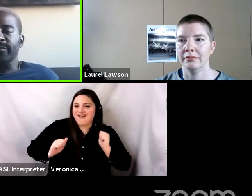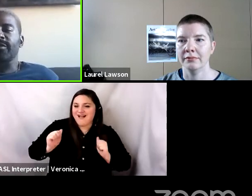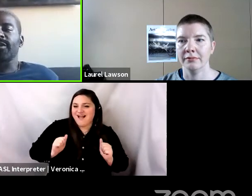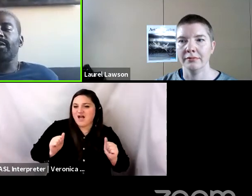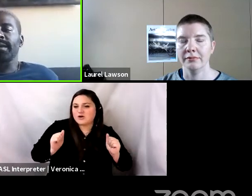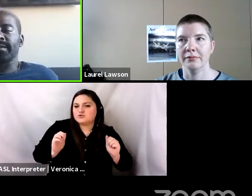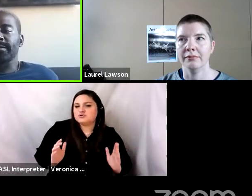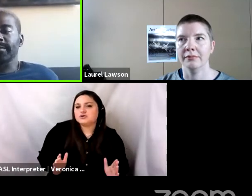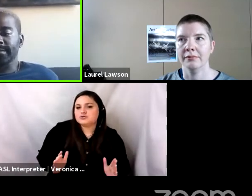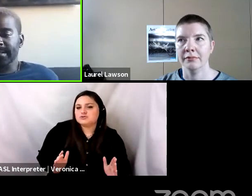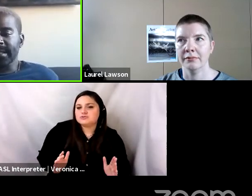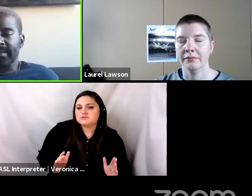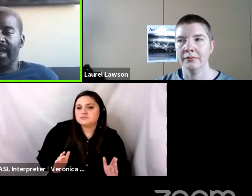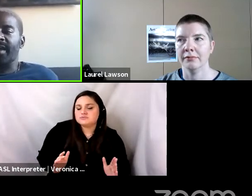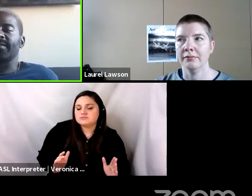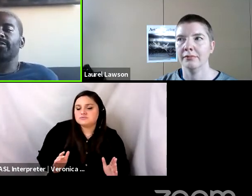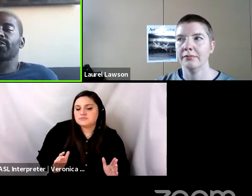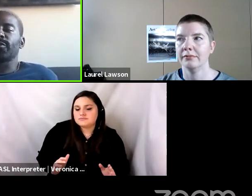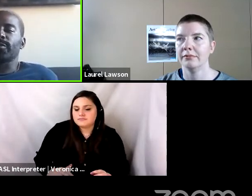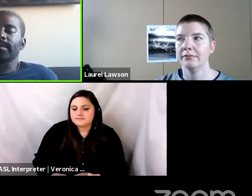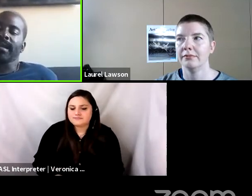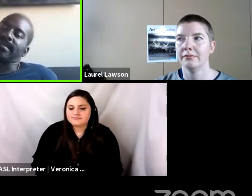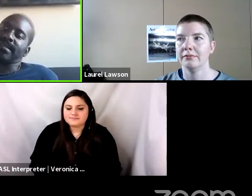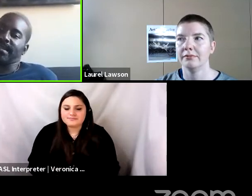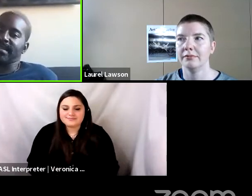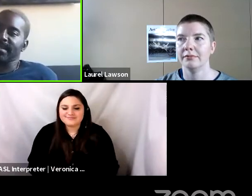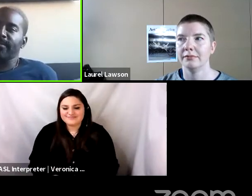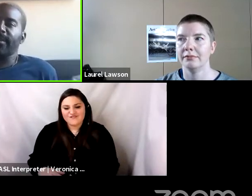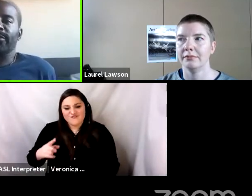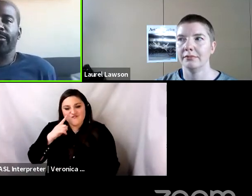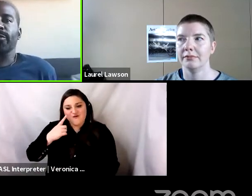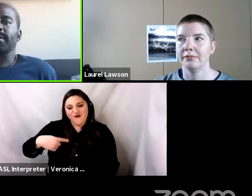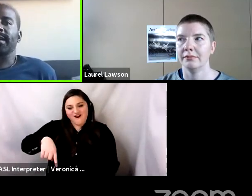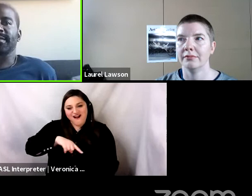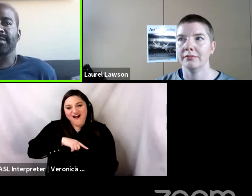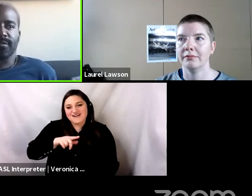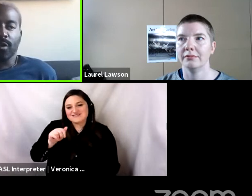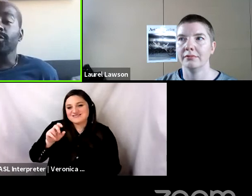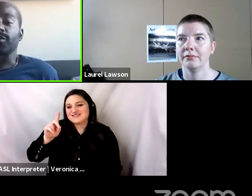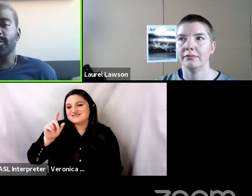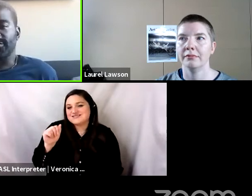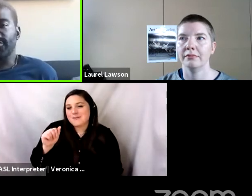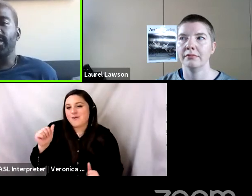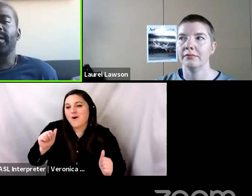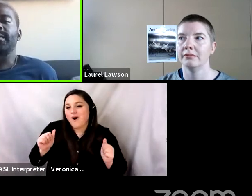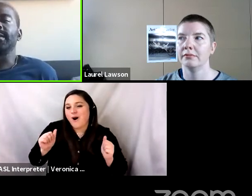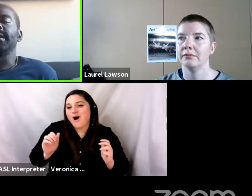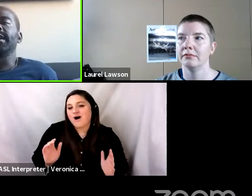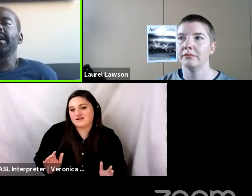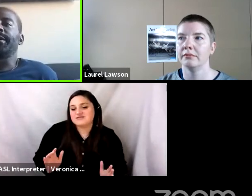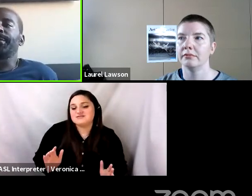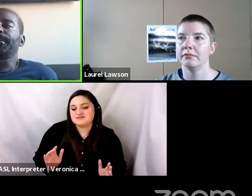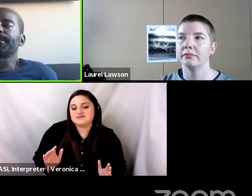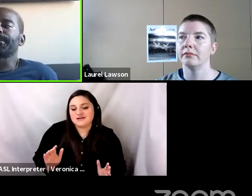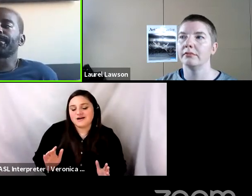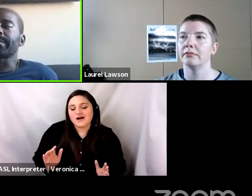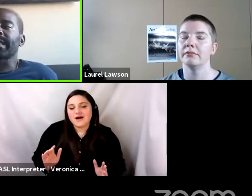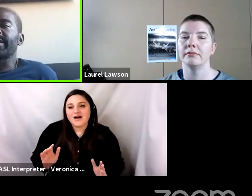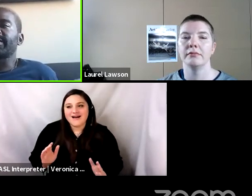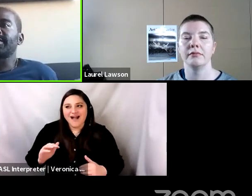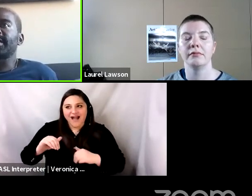and kind of coding or seeing that through the legacies of other protest cultures, if you will,